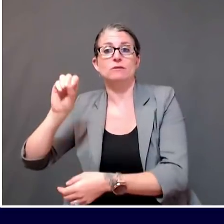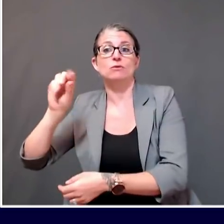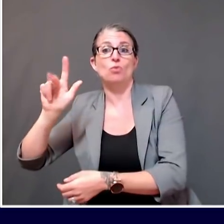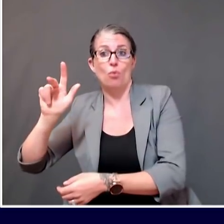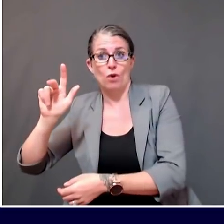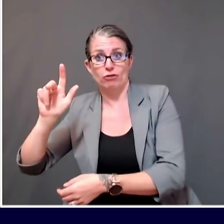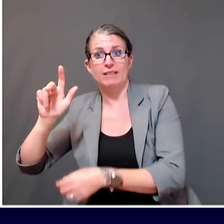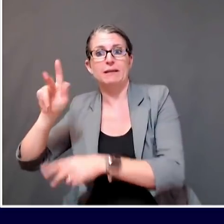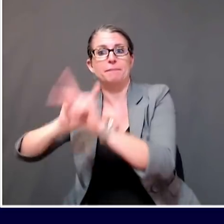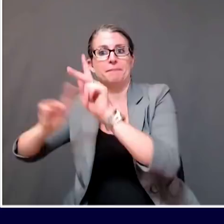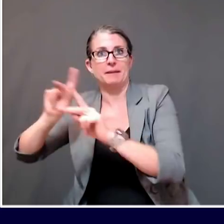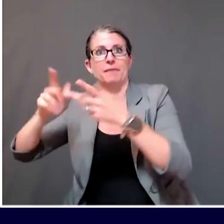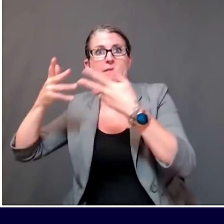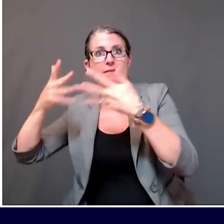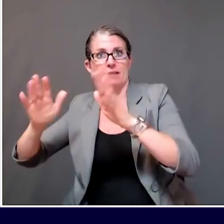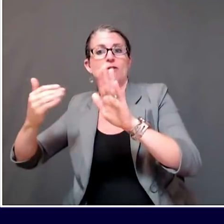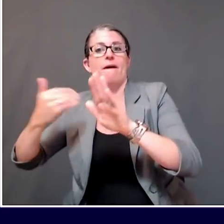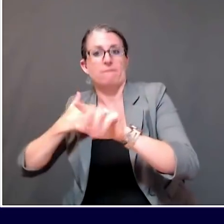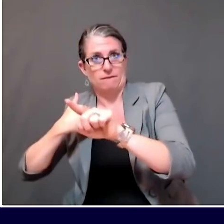rate was